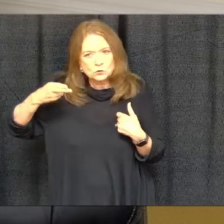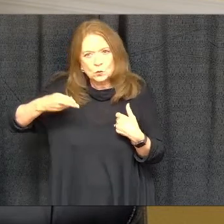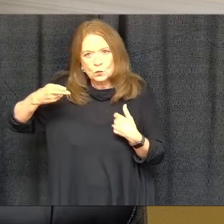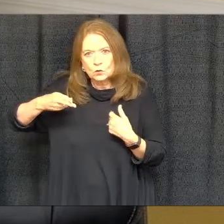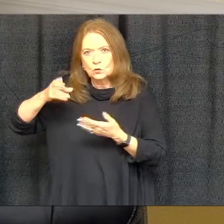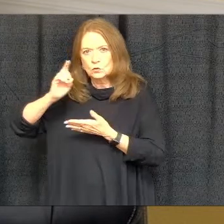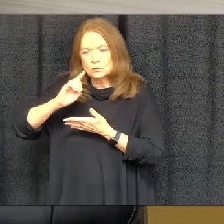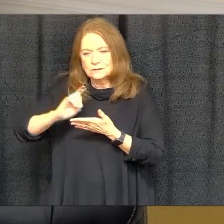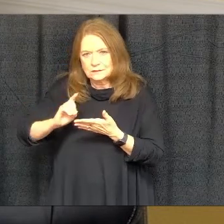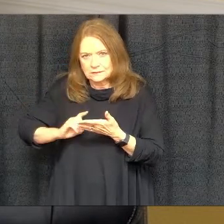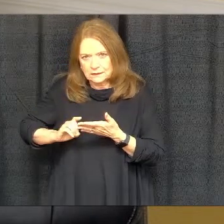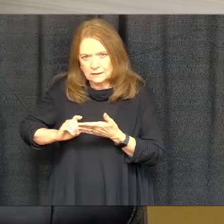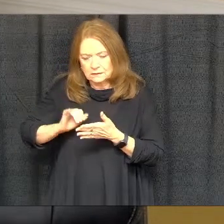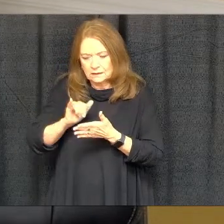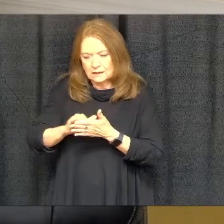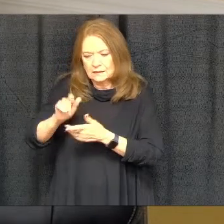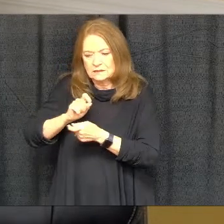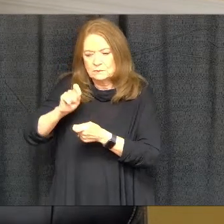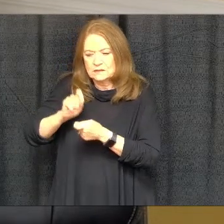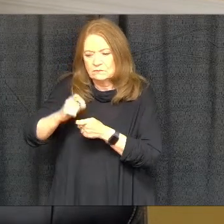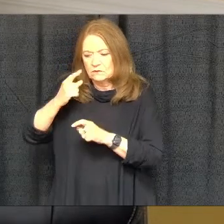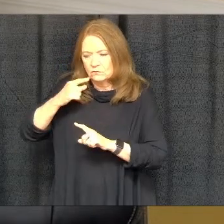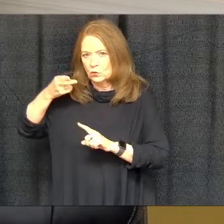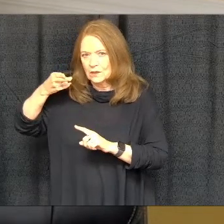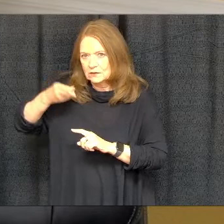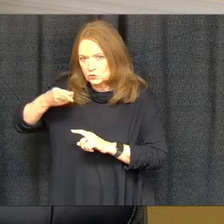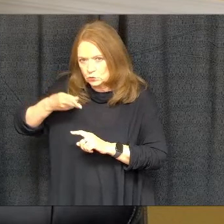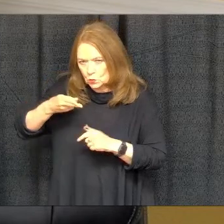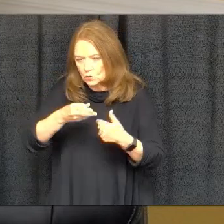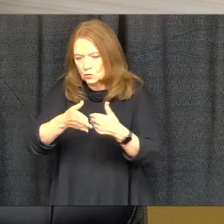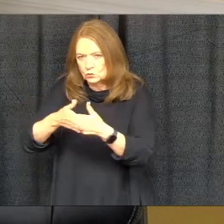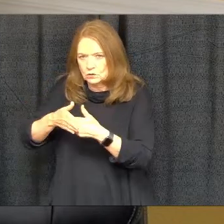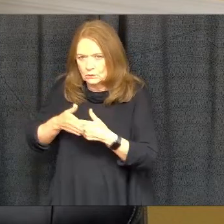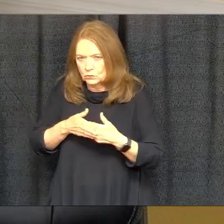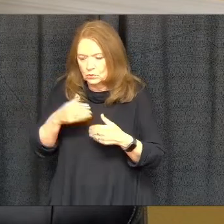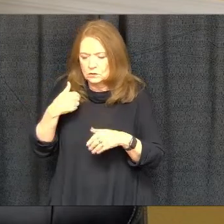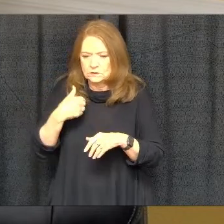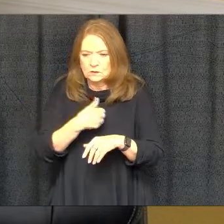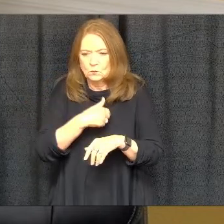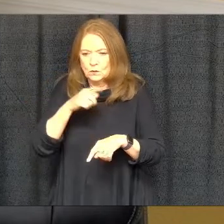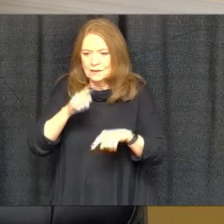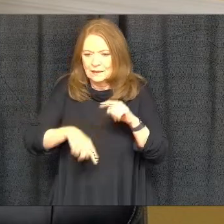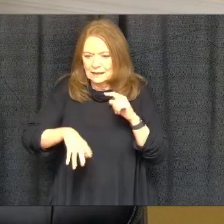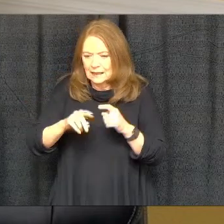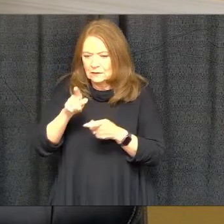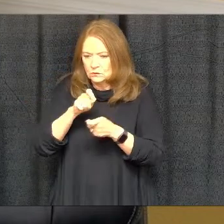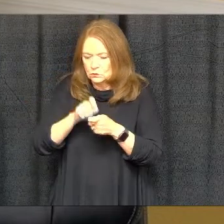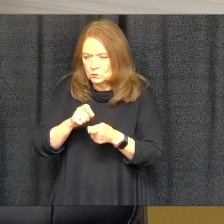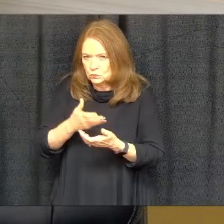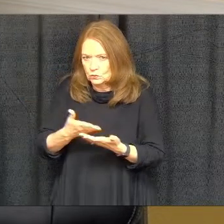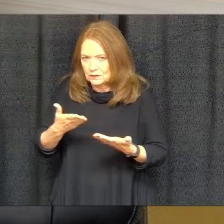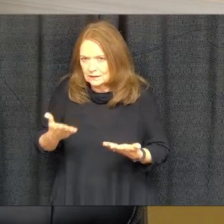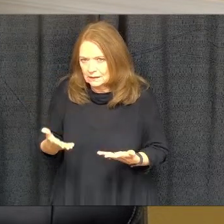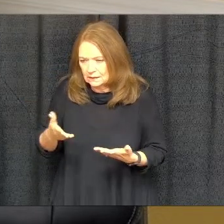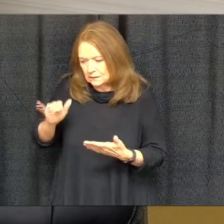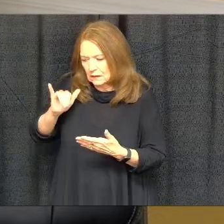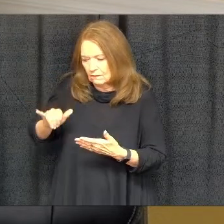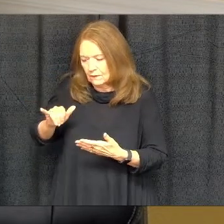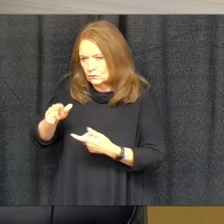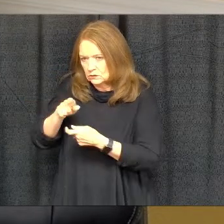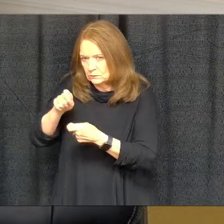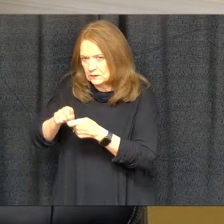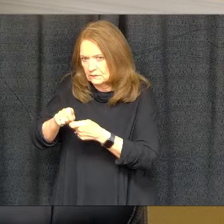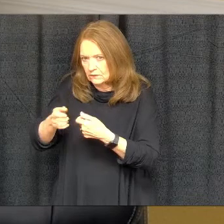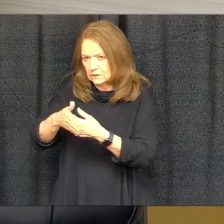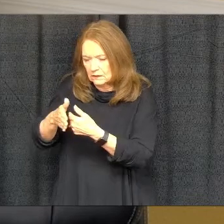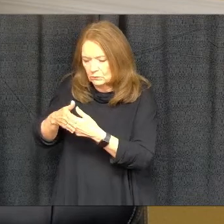designs that's specifically for historical neighborhoods that we cannot do certain things in. And so, no,